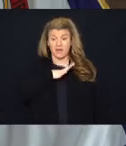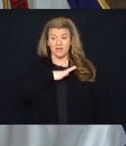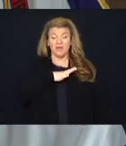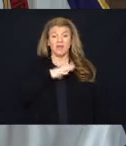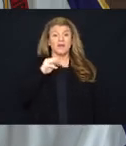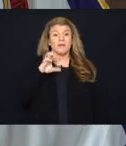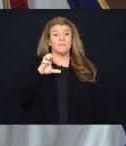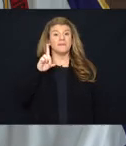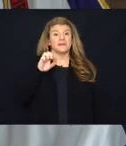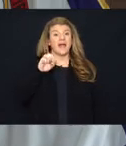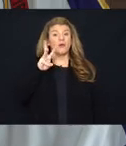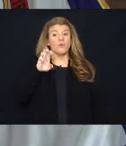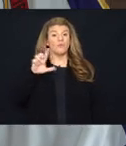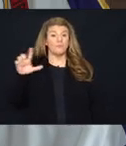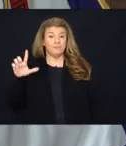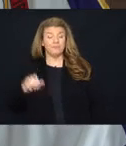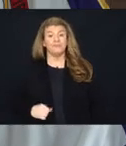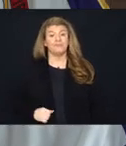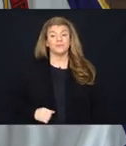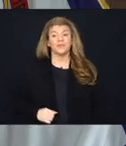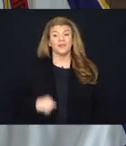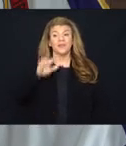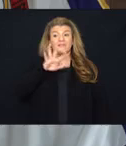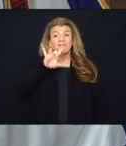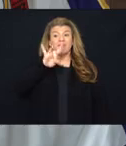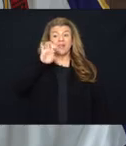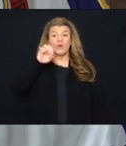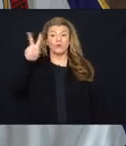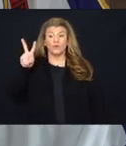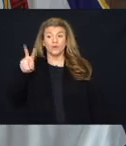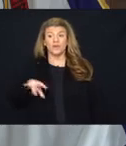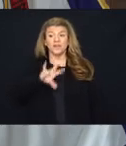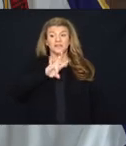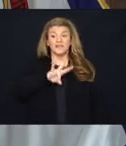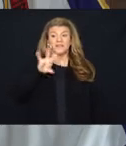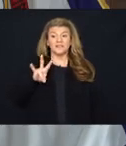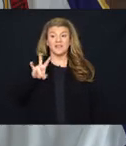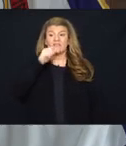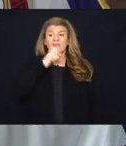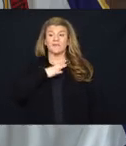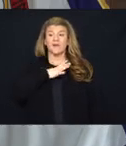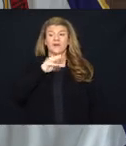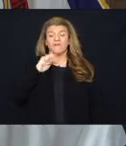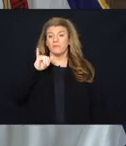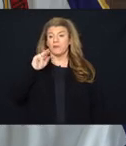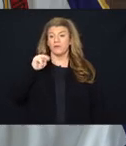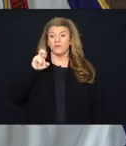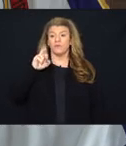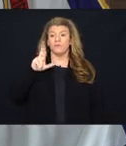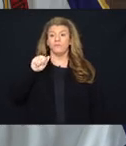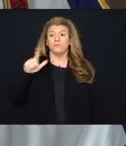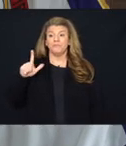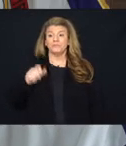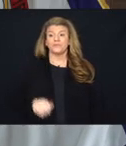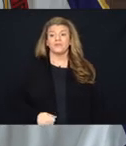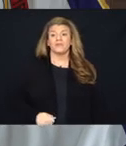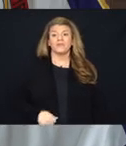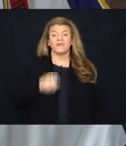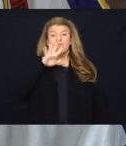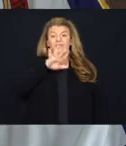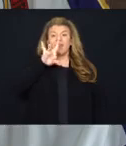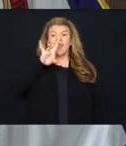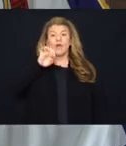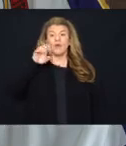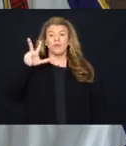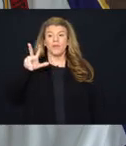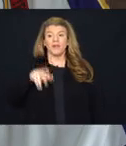from McDowell County. The 5,802nd death, a 77-year-old female from Mineral County. The 5,803rd